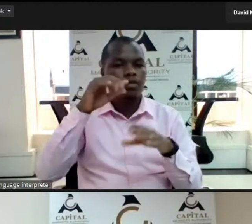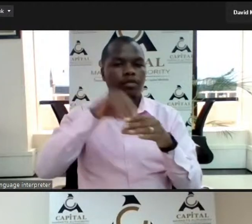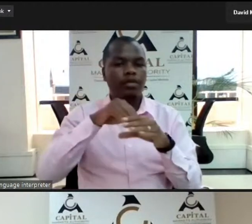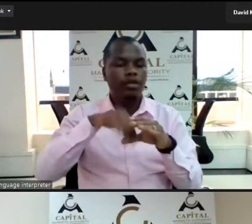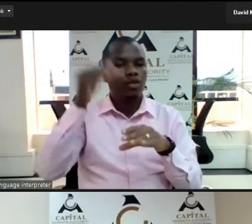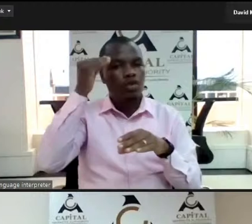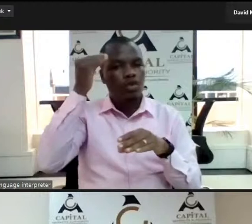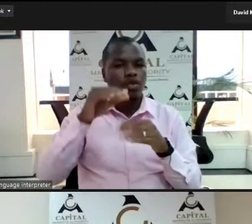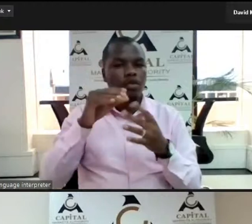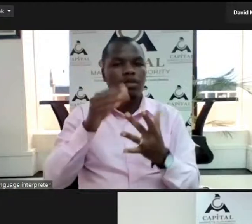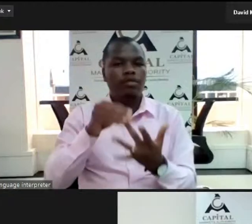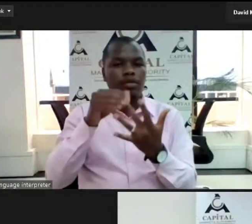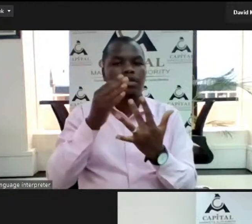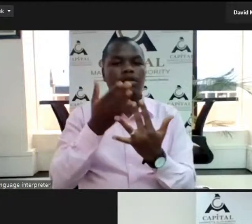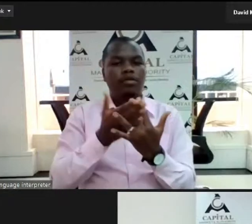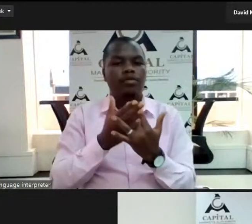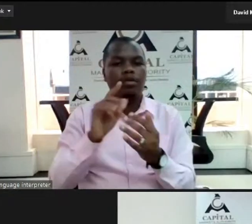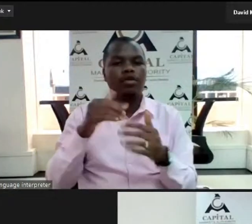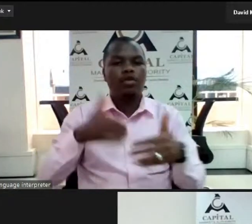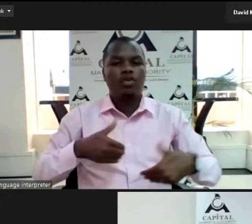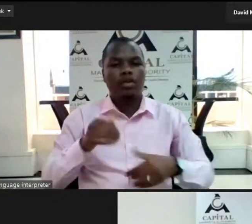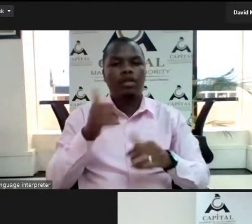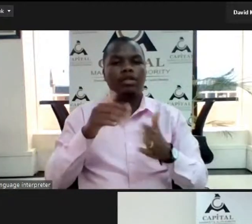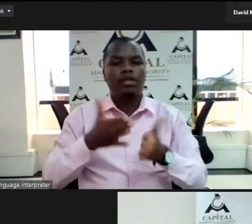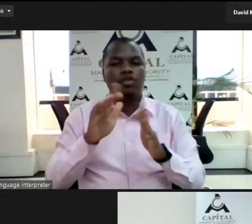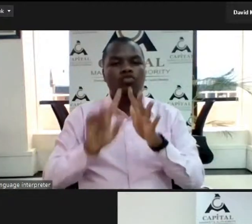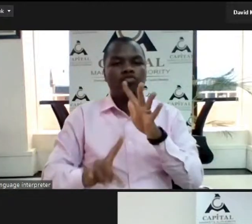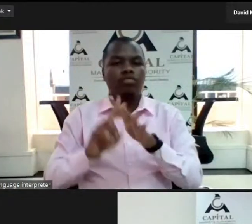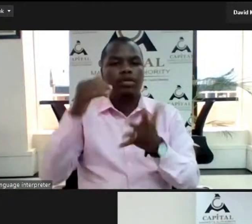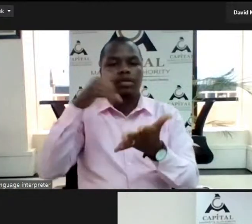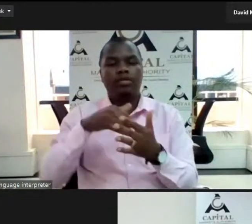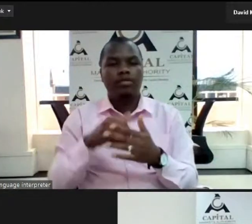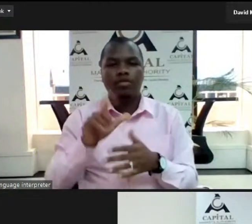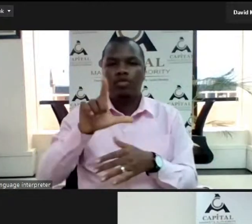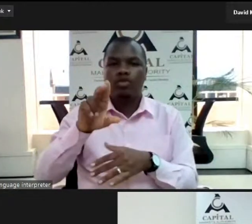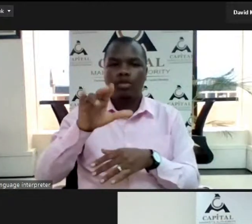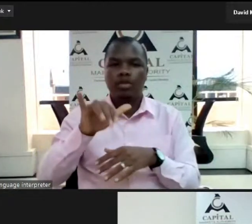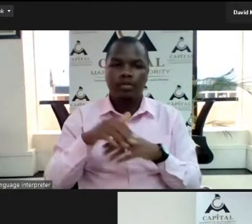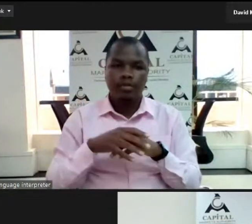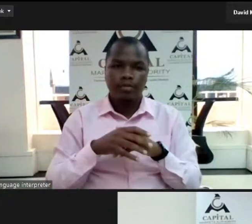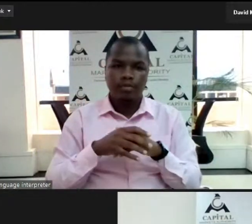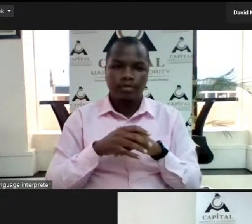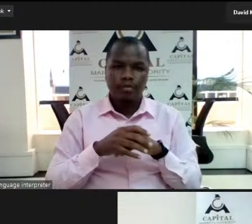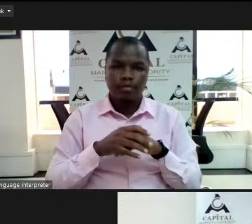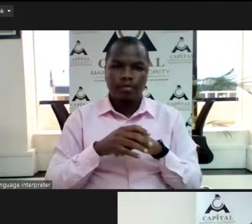especially among the youth. Any chance to revive it? Lucy?